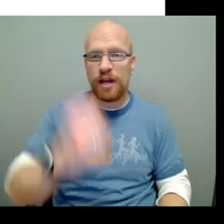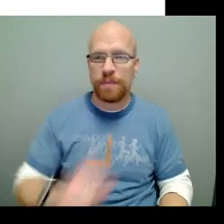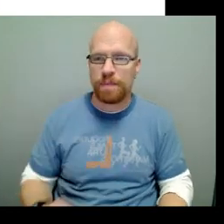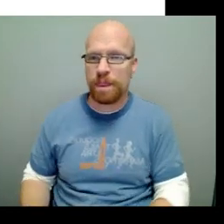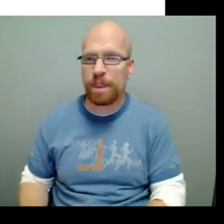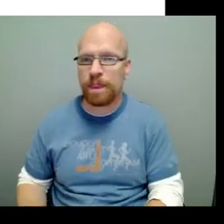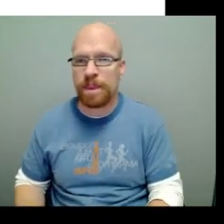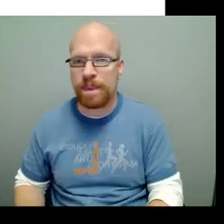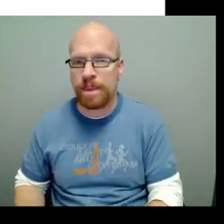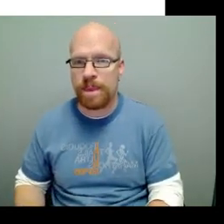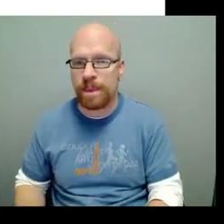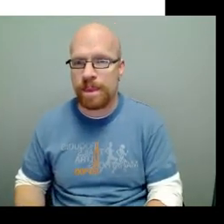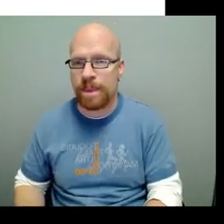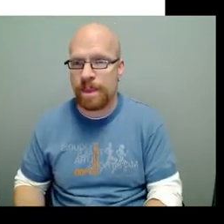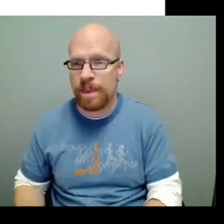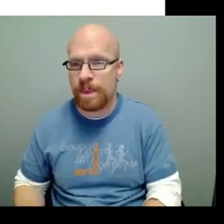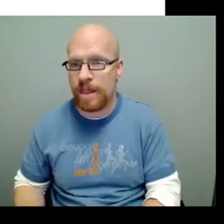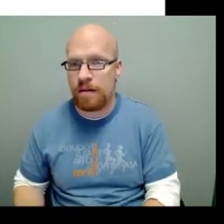So now,